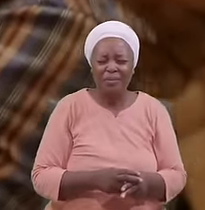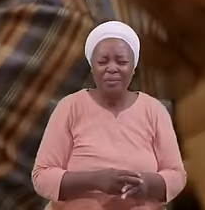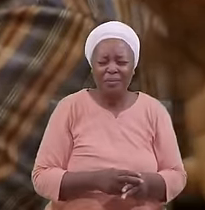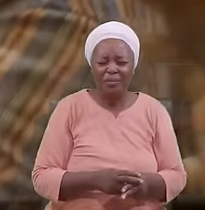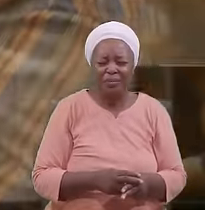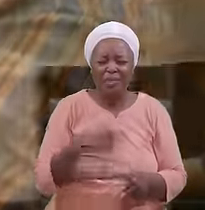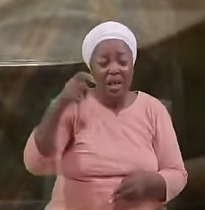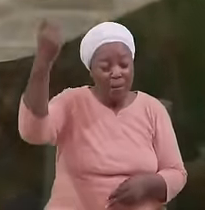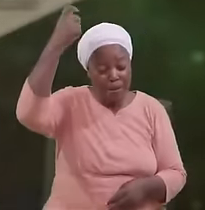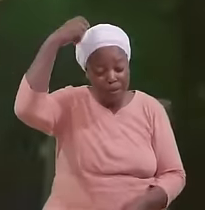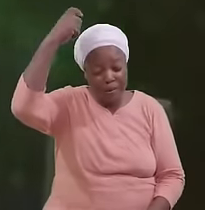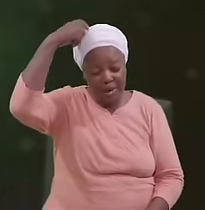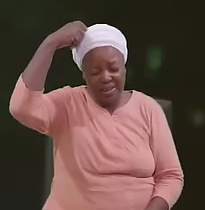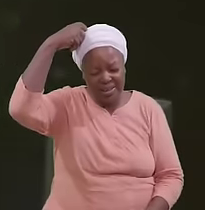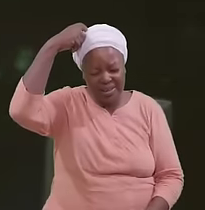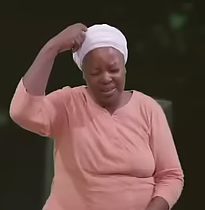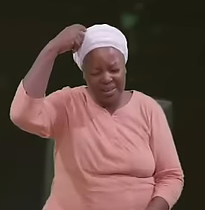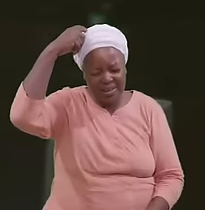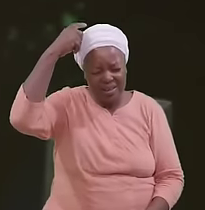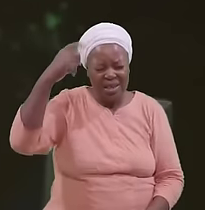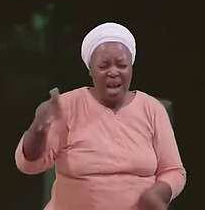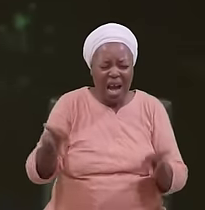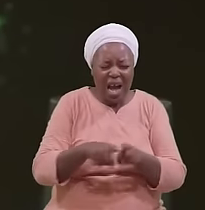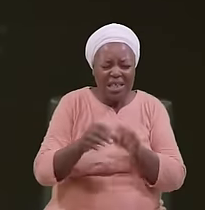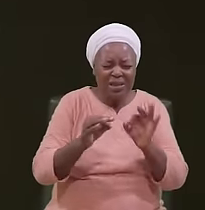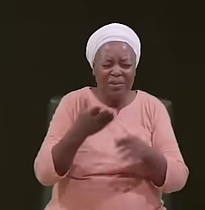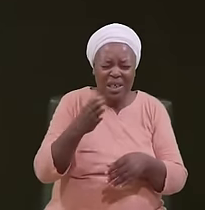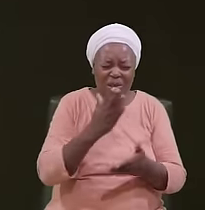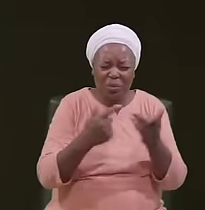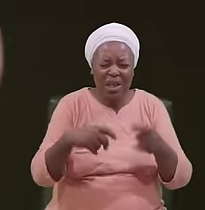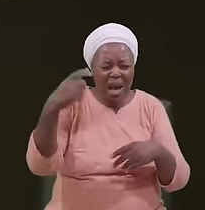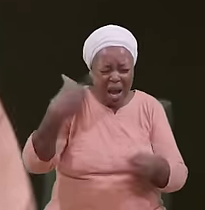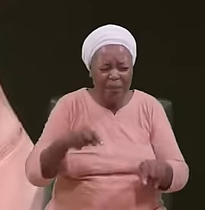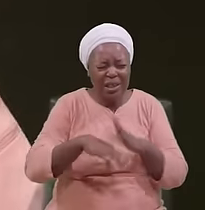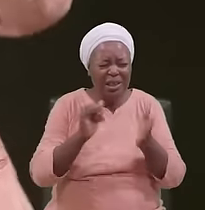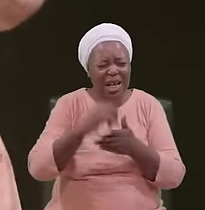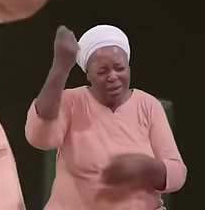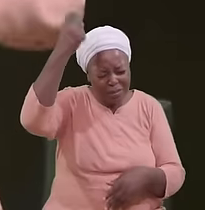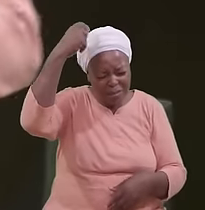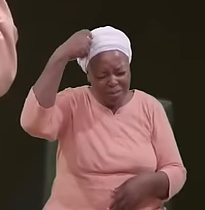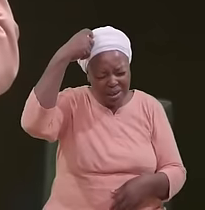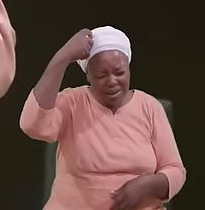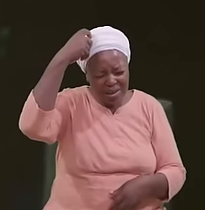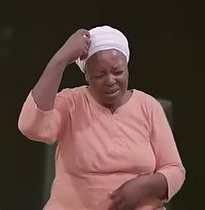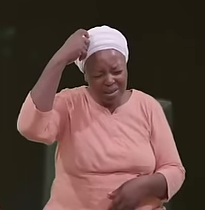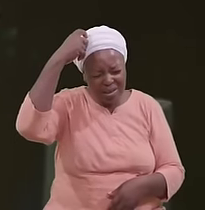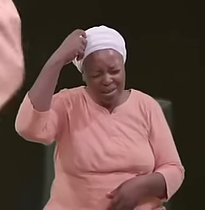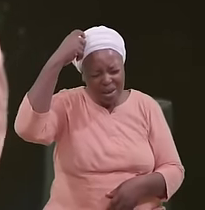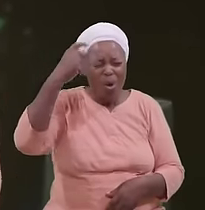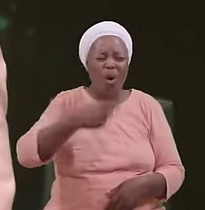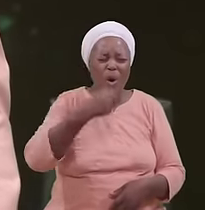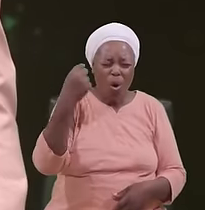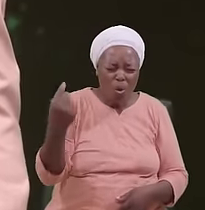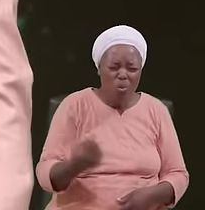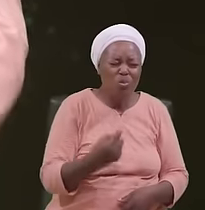The brain, as if there's something happening in that brain. You're always touching it, always